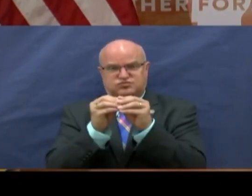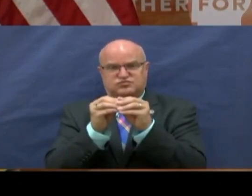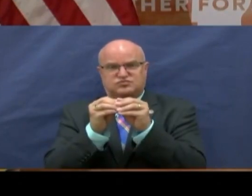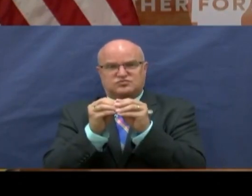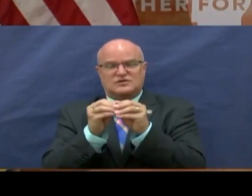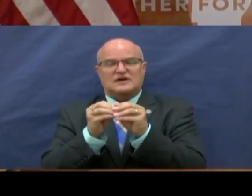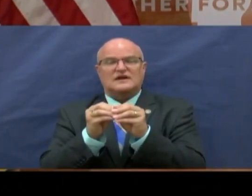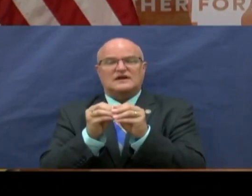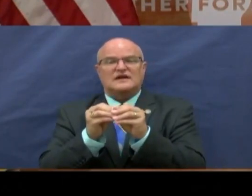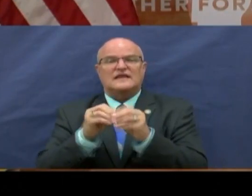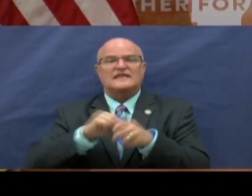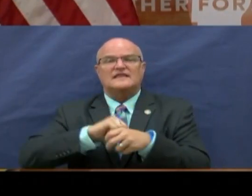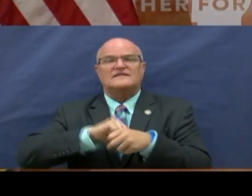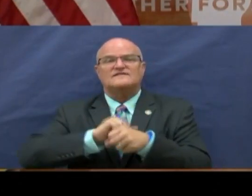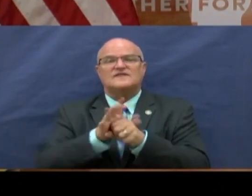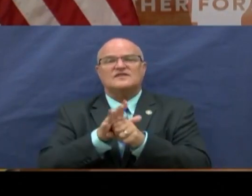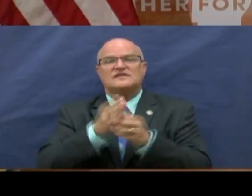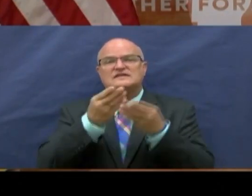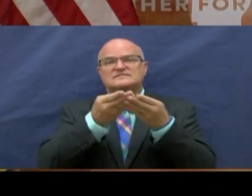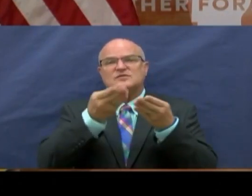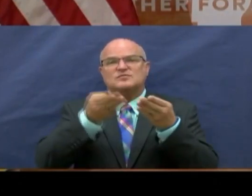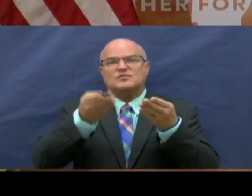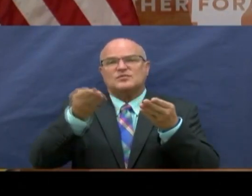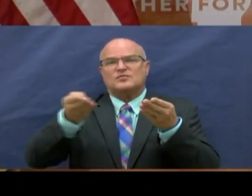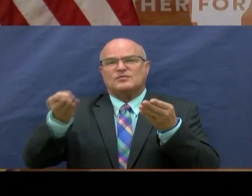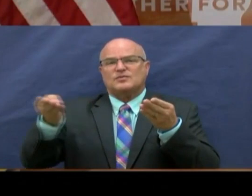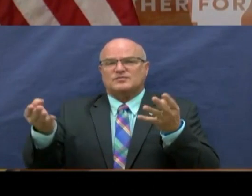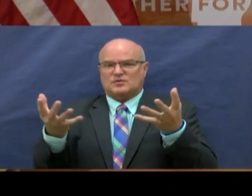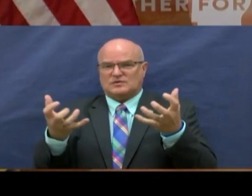virus can spread. Next question.